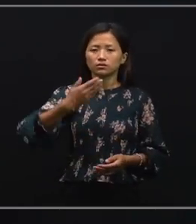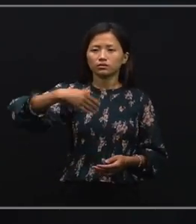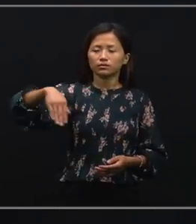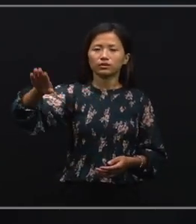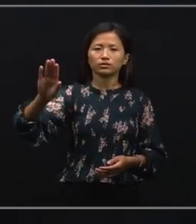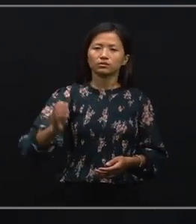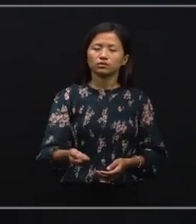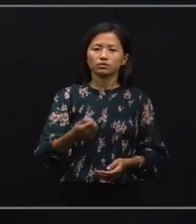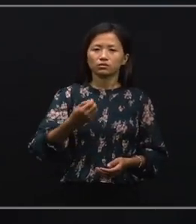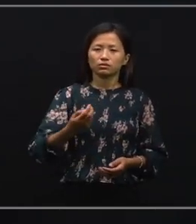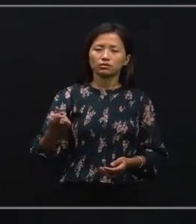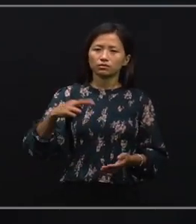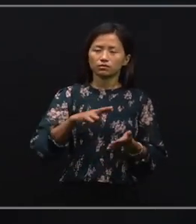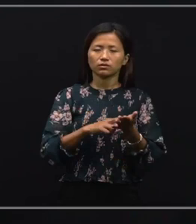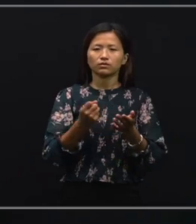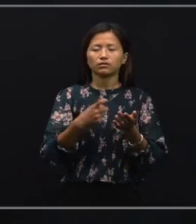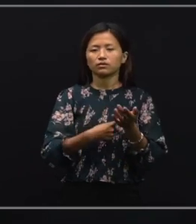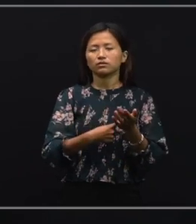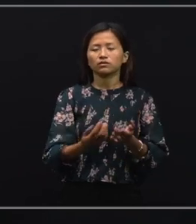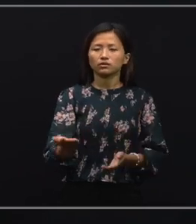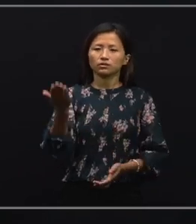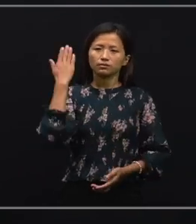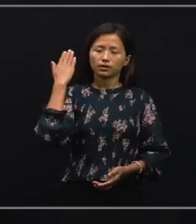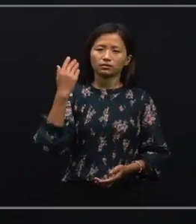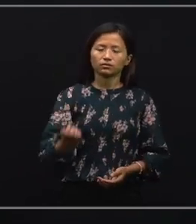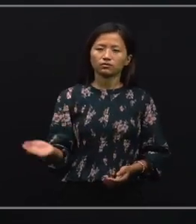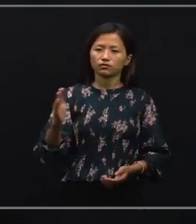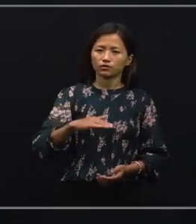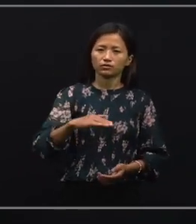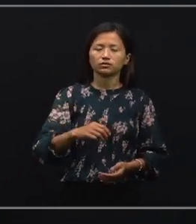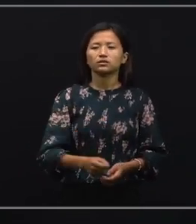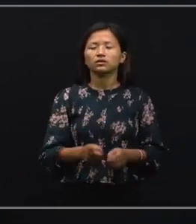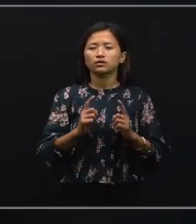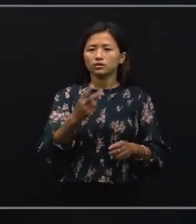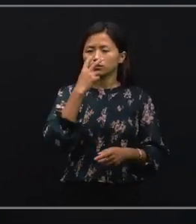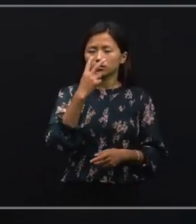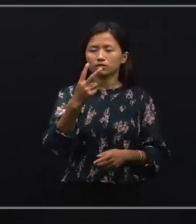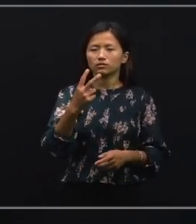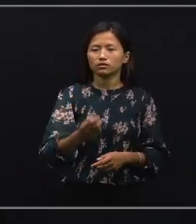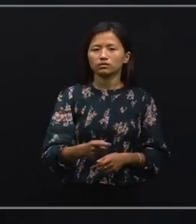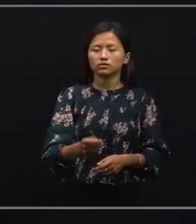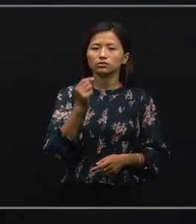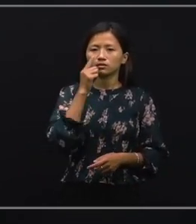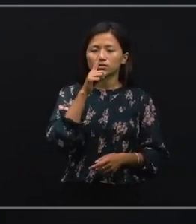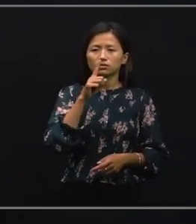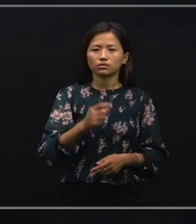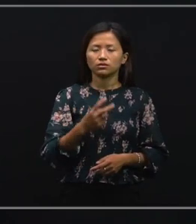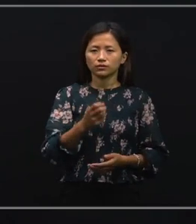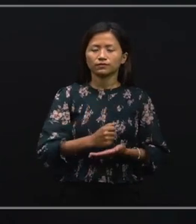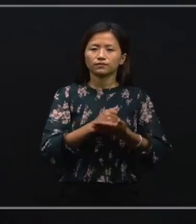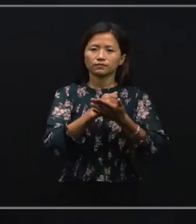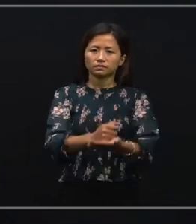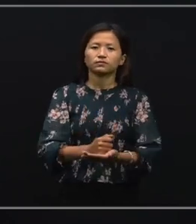there. And the father had to be a mere spectator, standing there, looking at his own daughter drowning without any